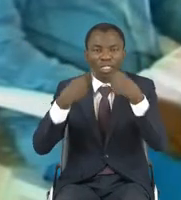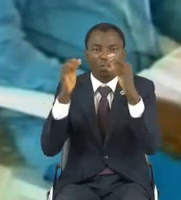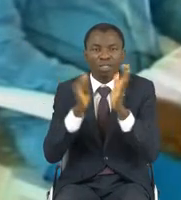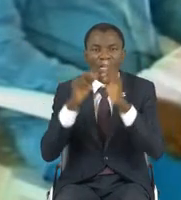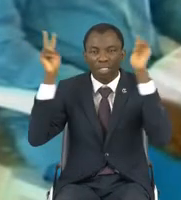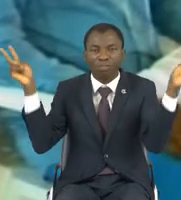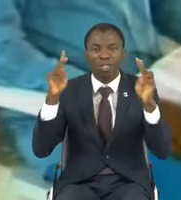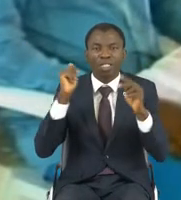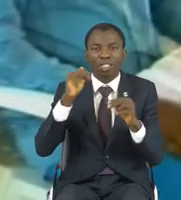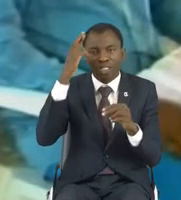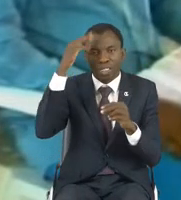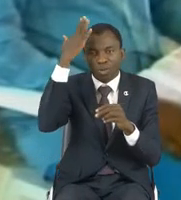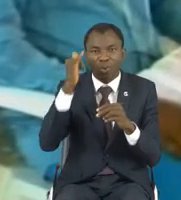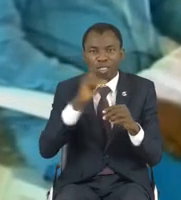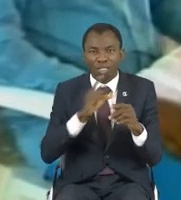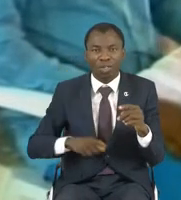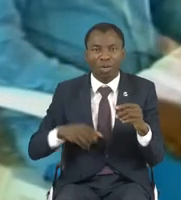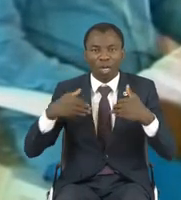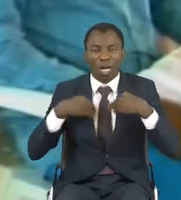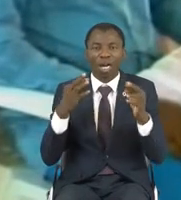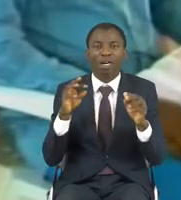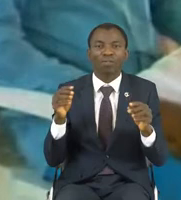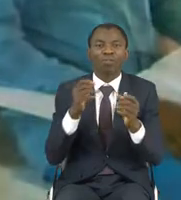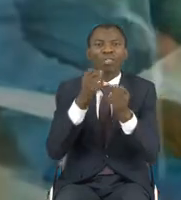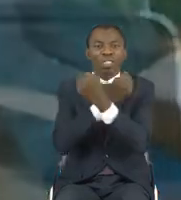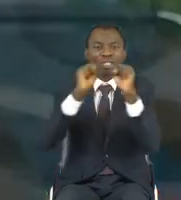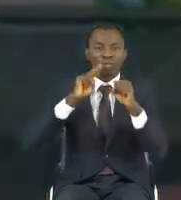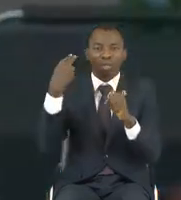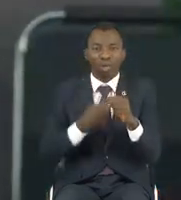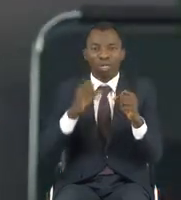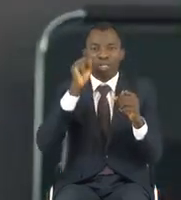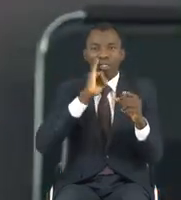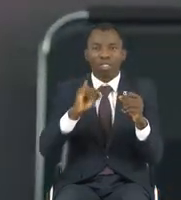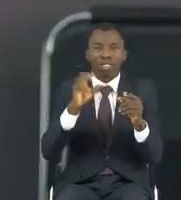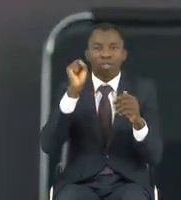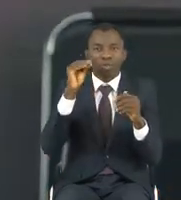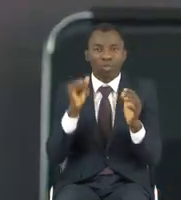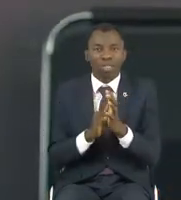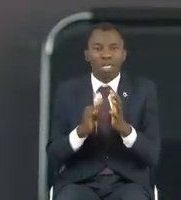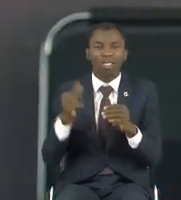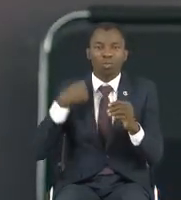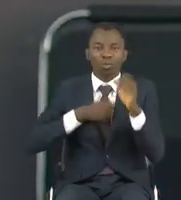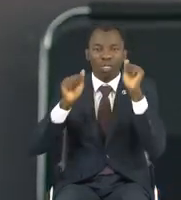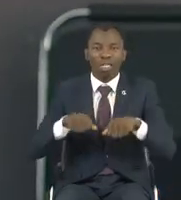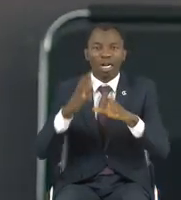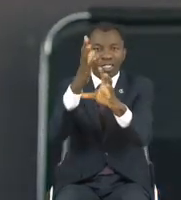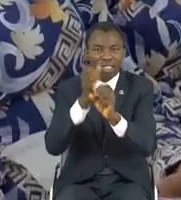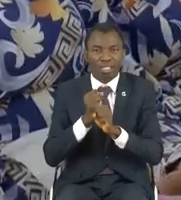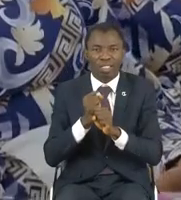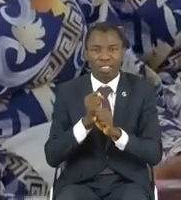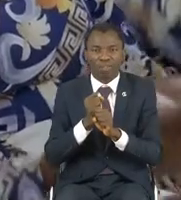why the Lord has redeemed us is so that we'll receive. Any receiver there